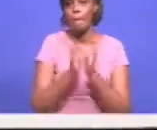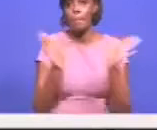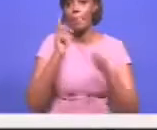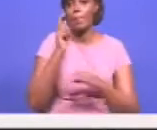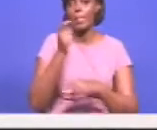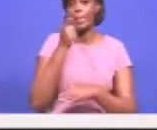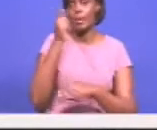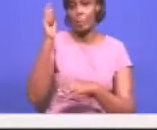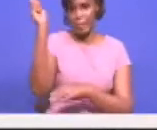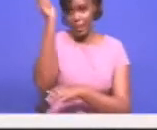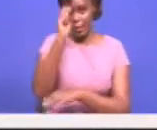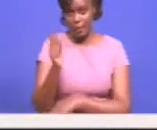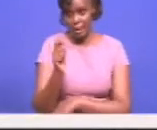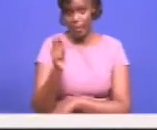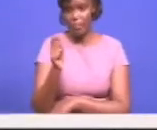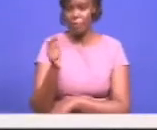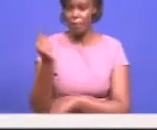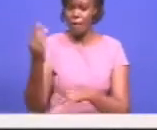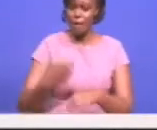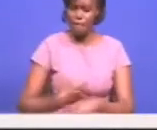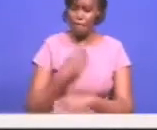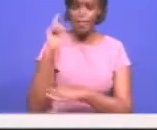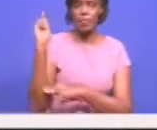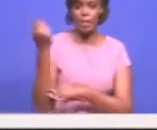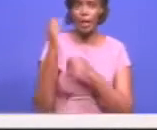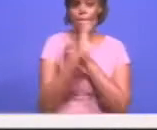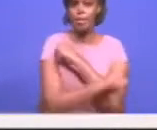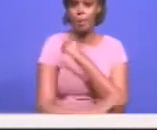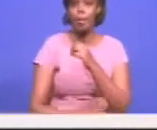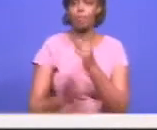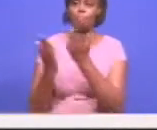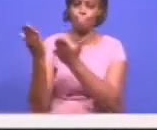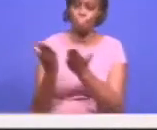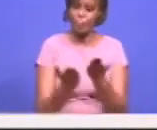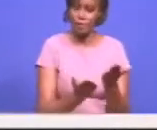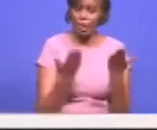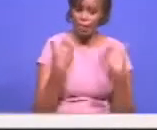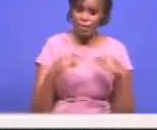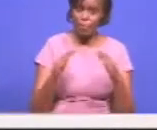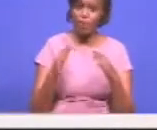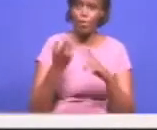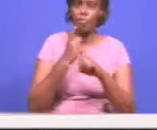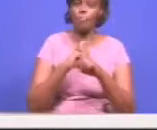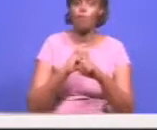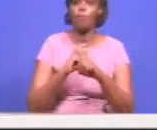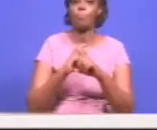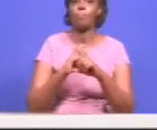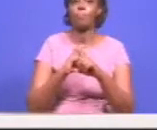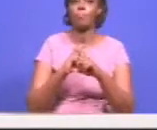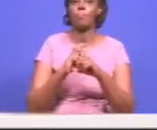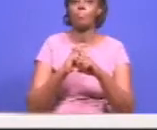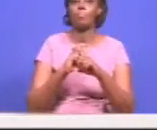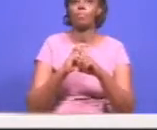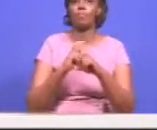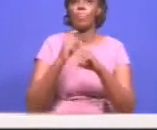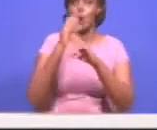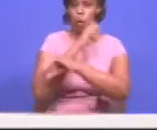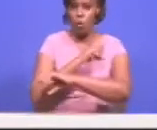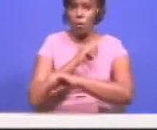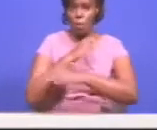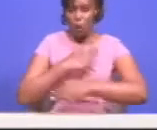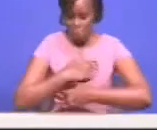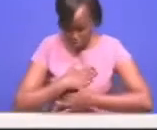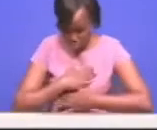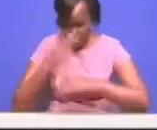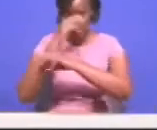Tanzania, who is on a state visit to Kenya on invitation by His Excellency Honorable Uhuru Kenyatta,